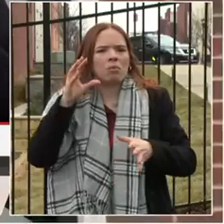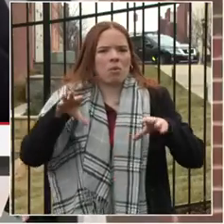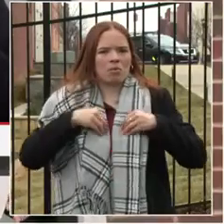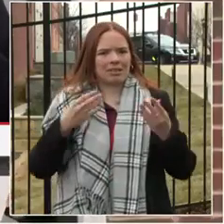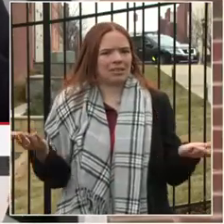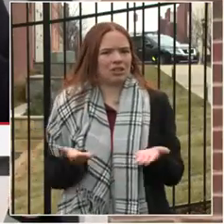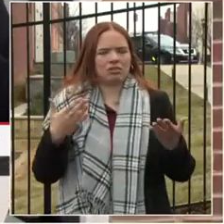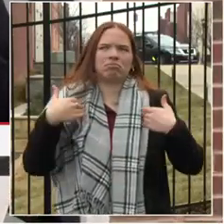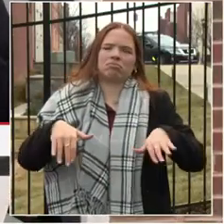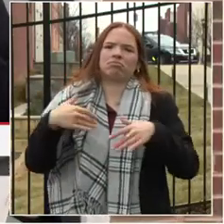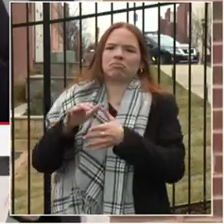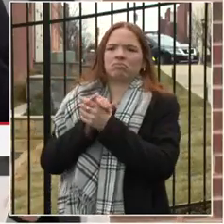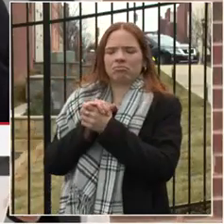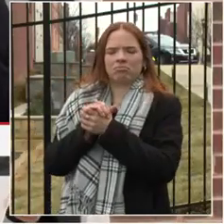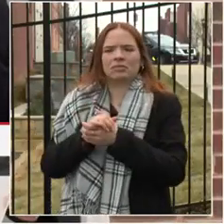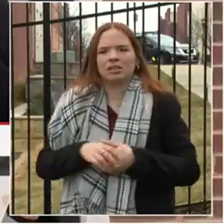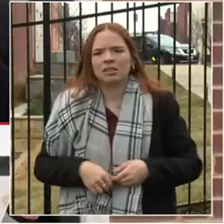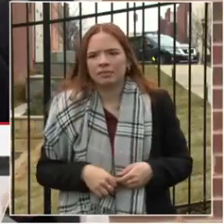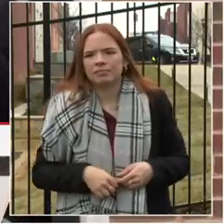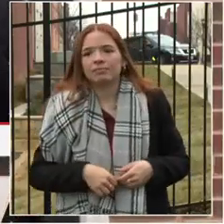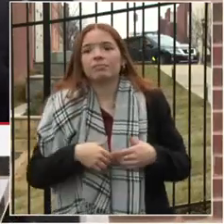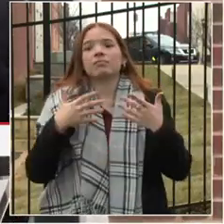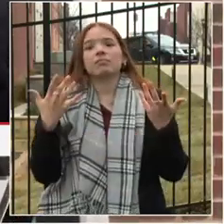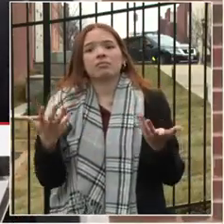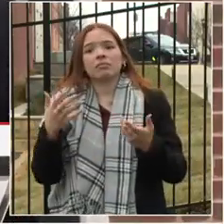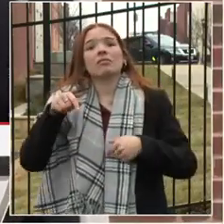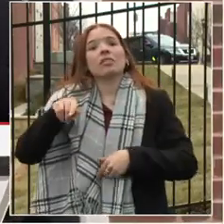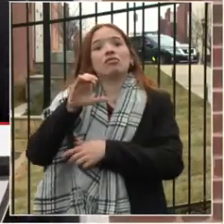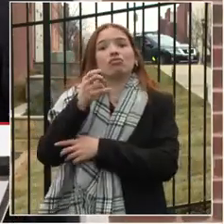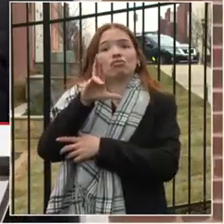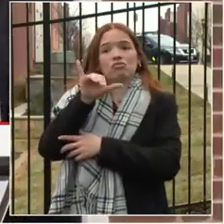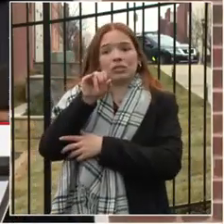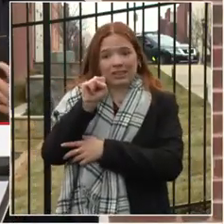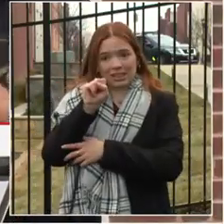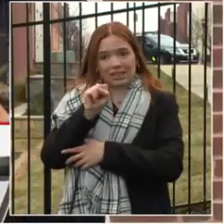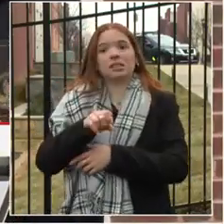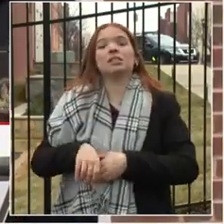Councilmember. So with that, may I introduce Chris Collins? Yes.